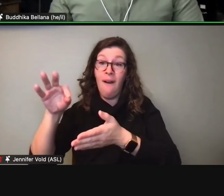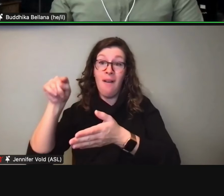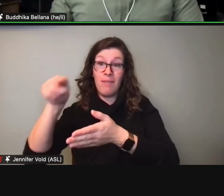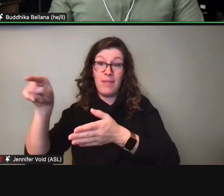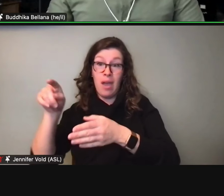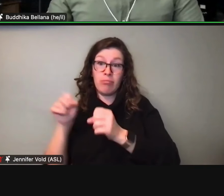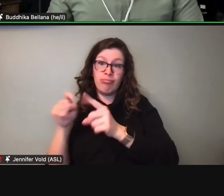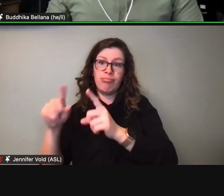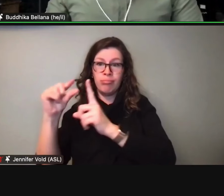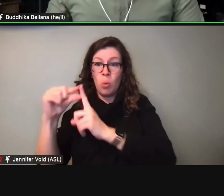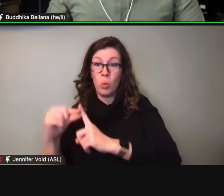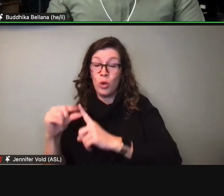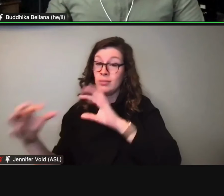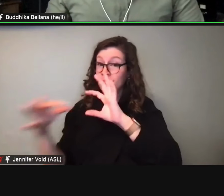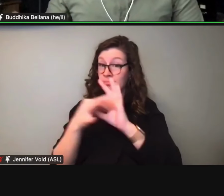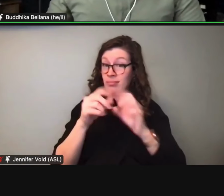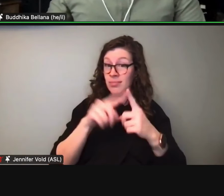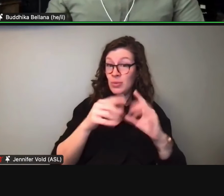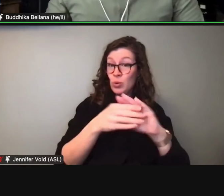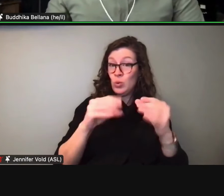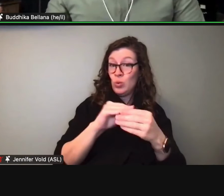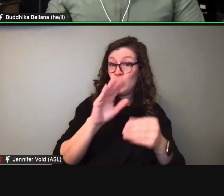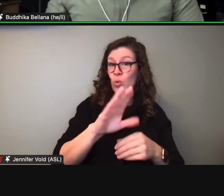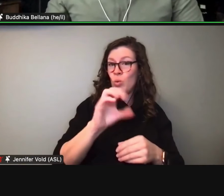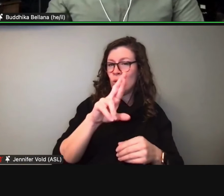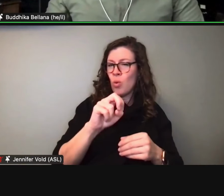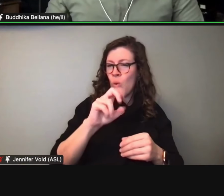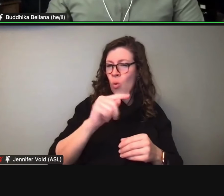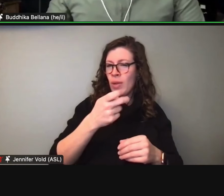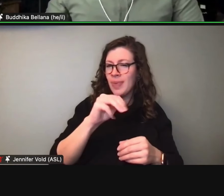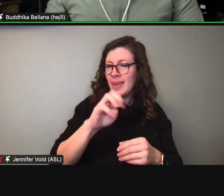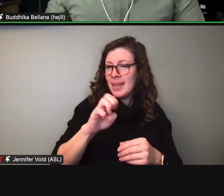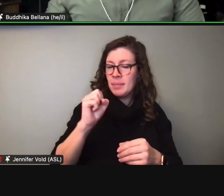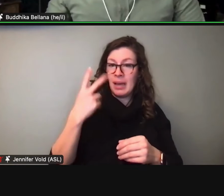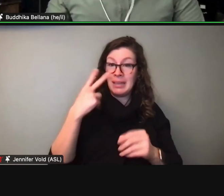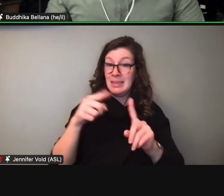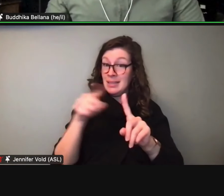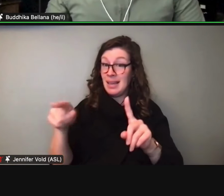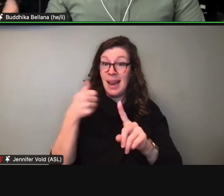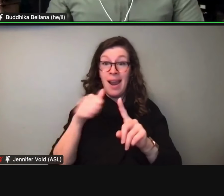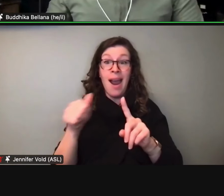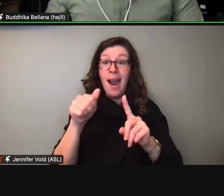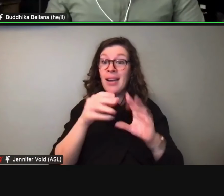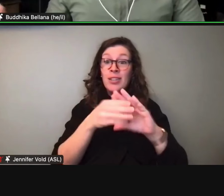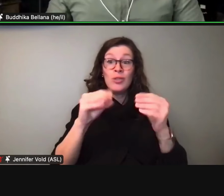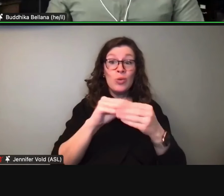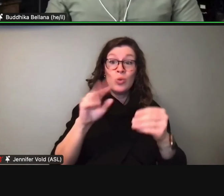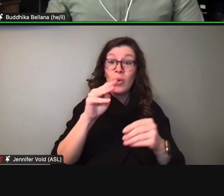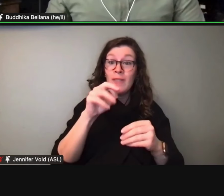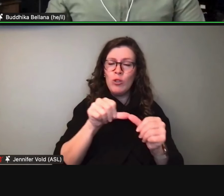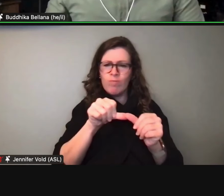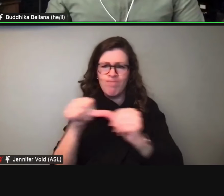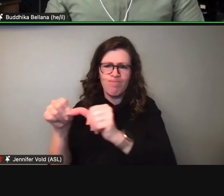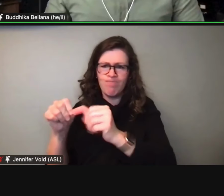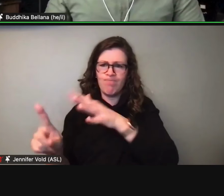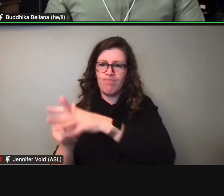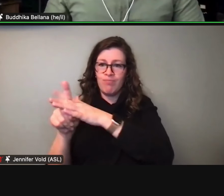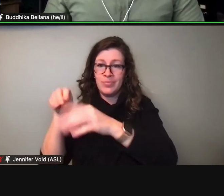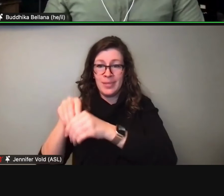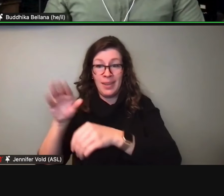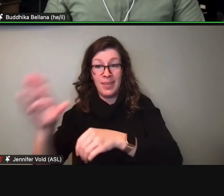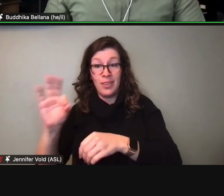calculate whether, after reading the story, there was some kind of persistence of story-related features in participants' free